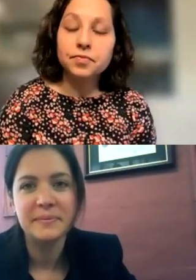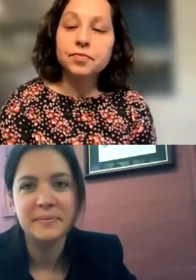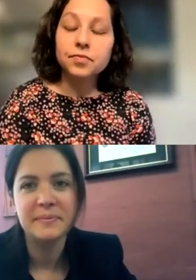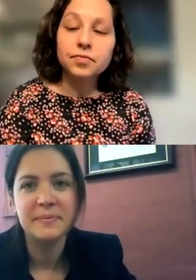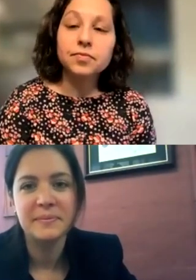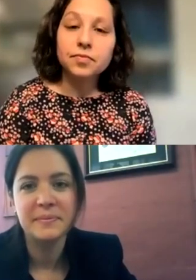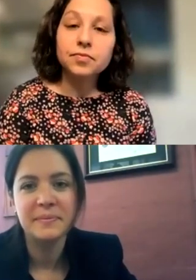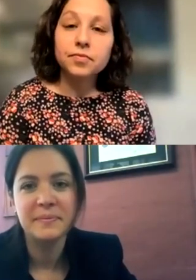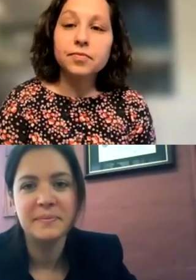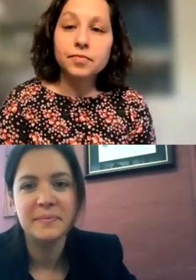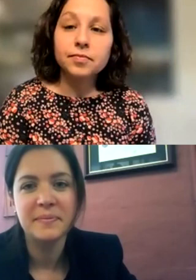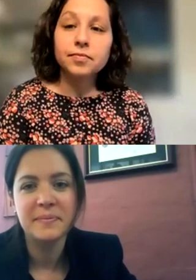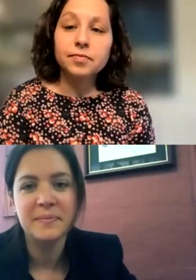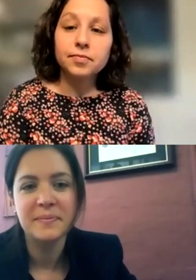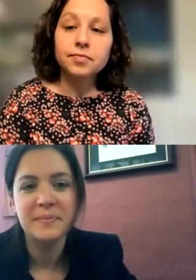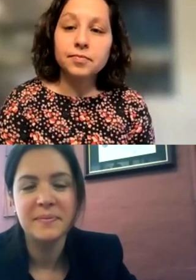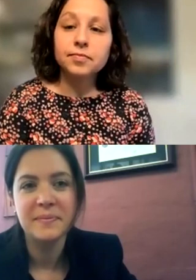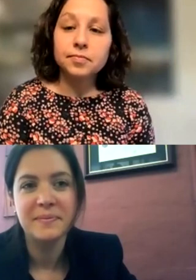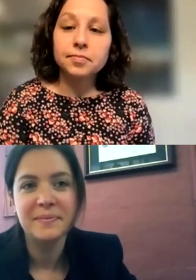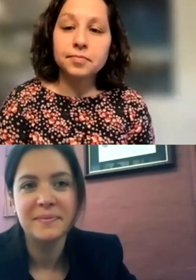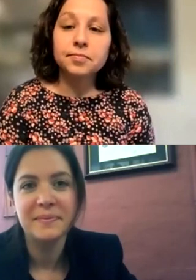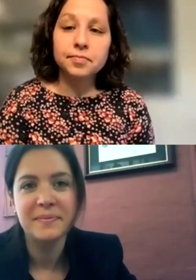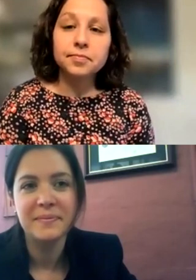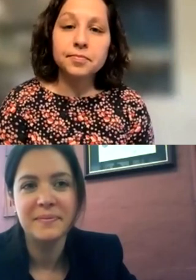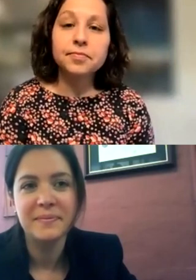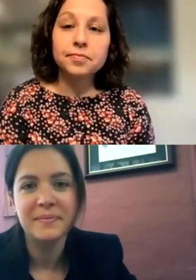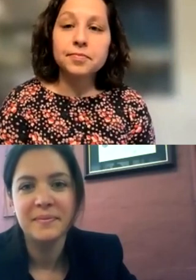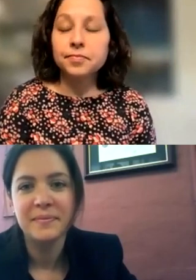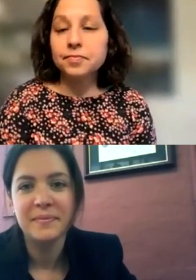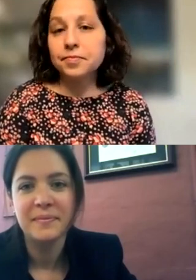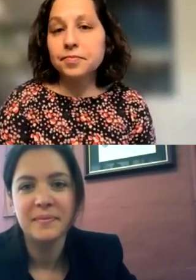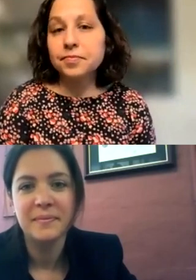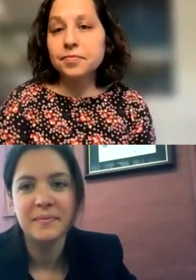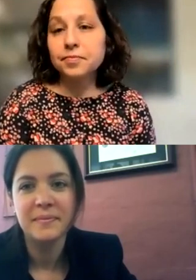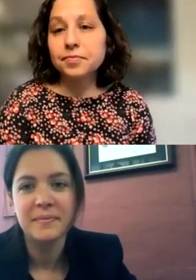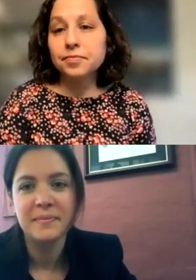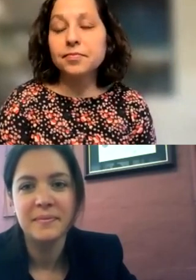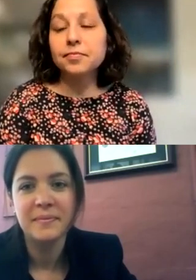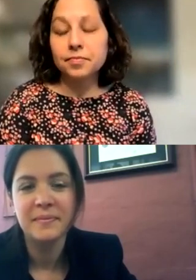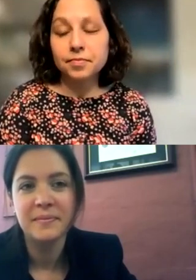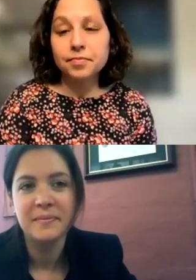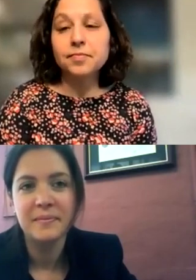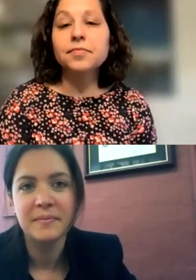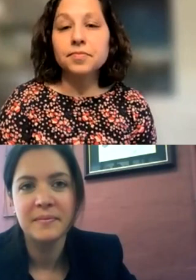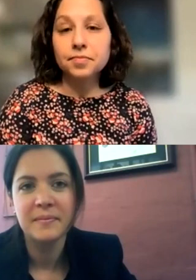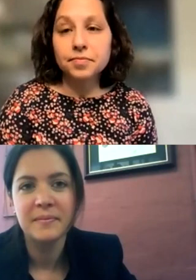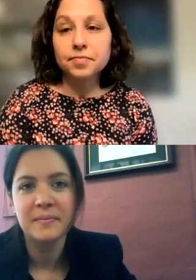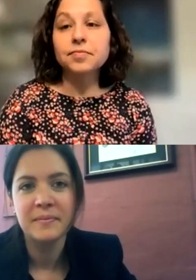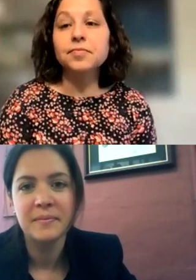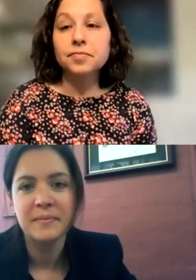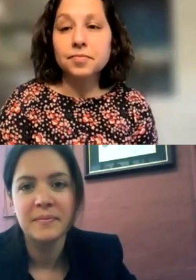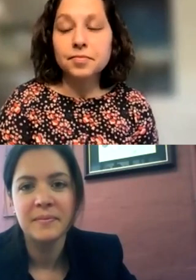programs and plenty of presentations. Large scale clinical trial